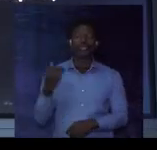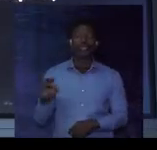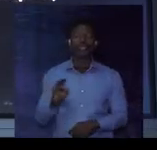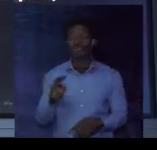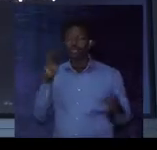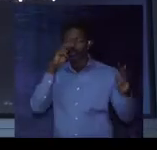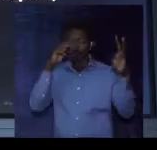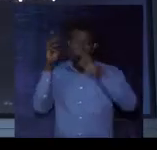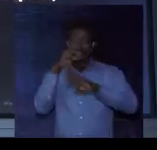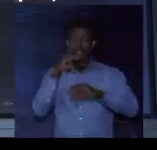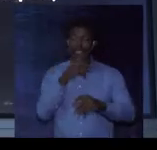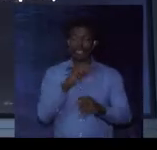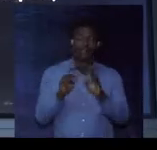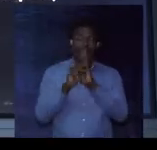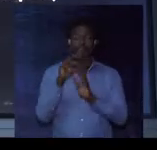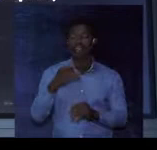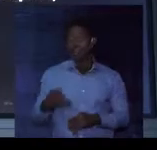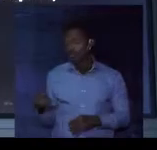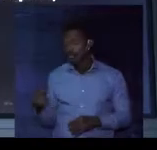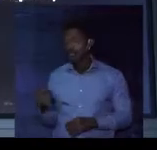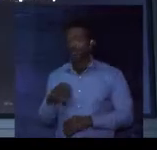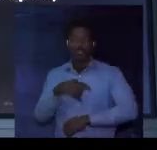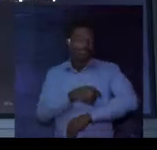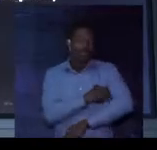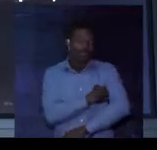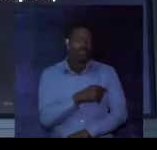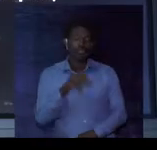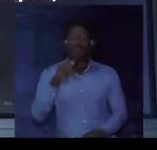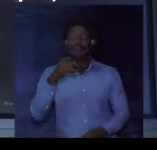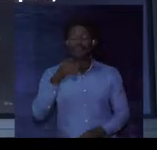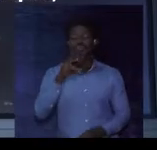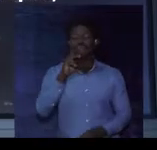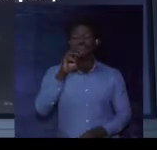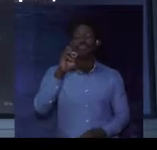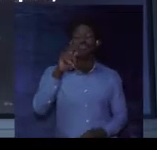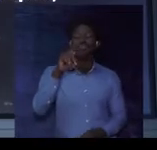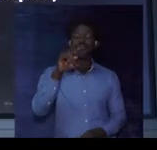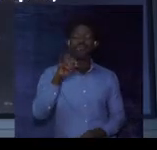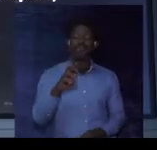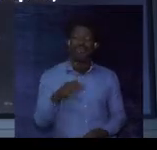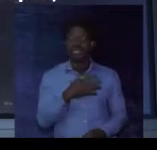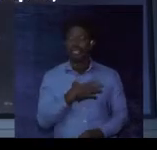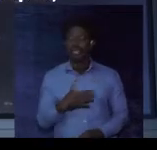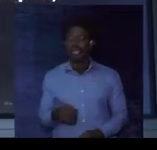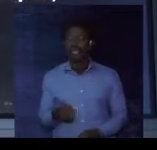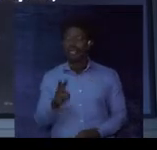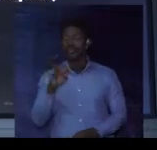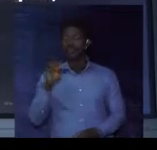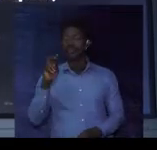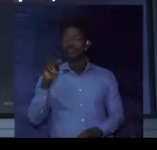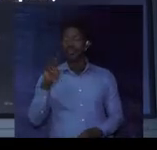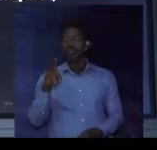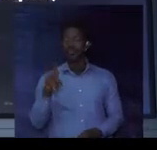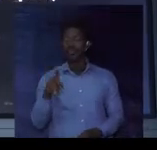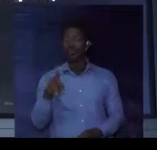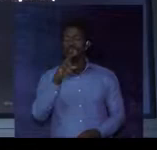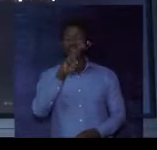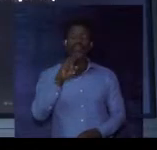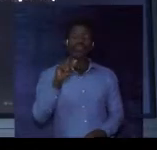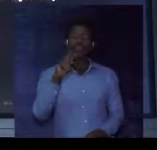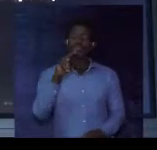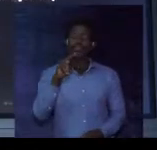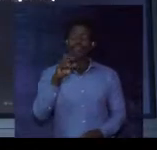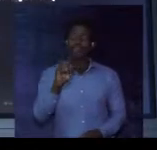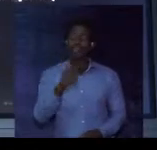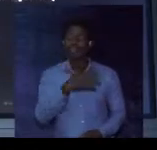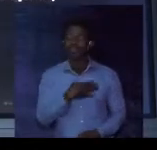weather and the measuring instrument like temperature, thermometer, wind. When you are finding the direction of wind, wind vane, you